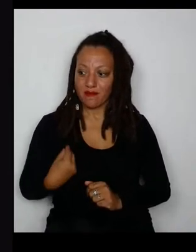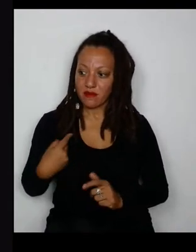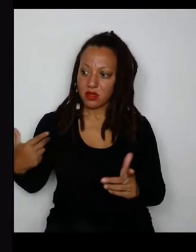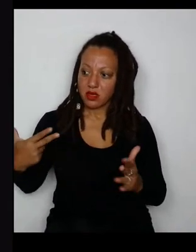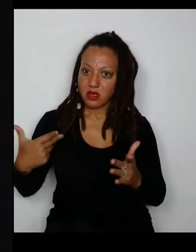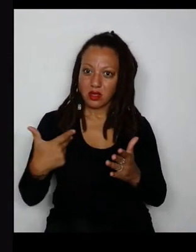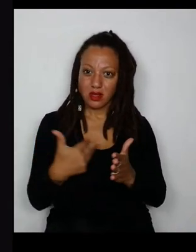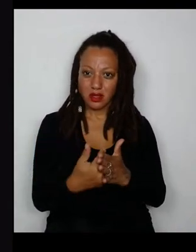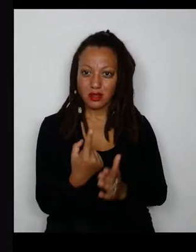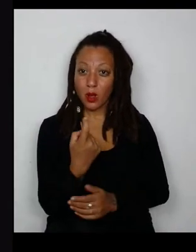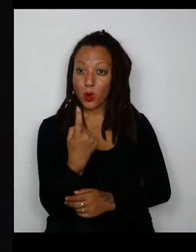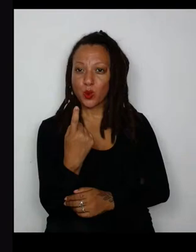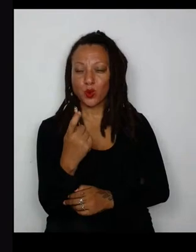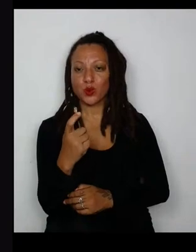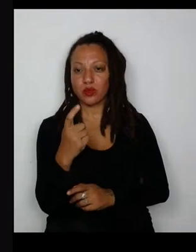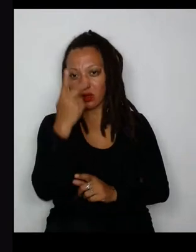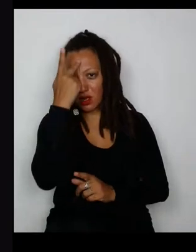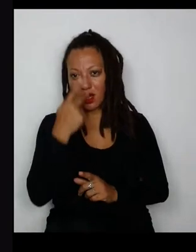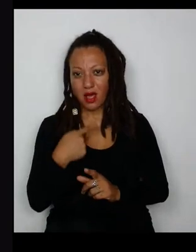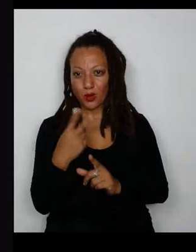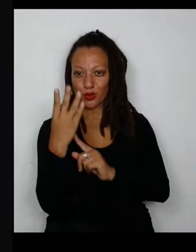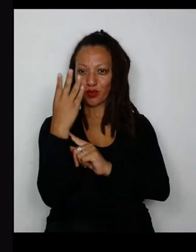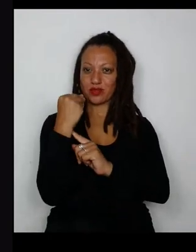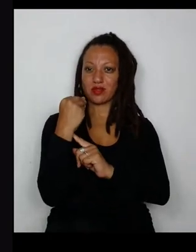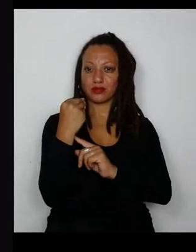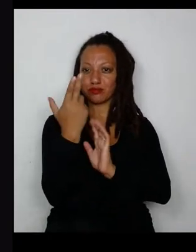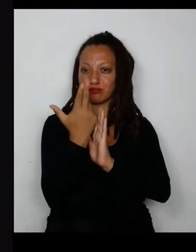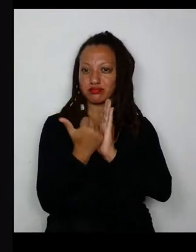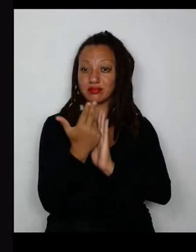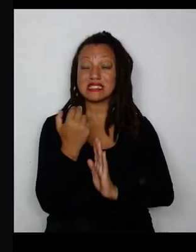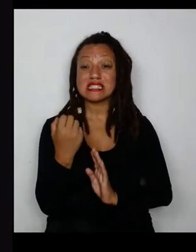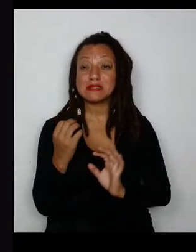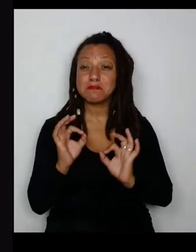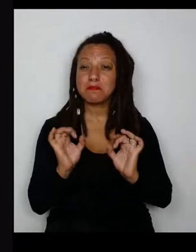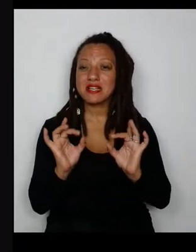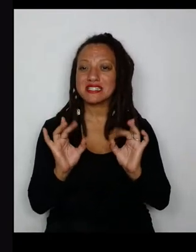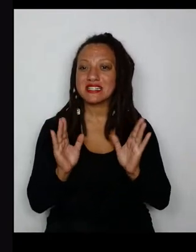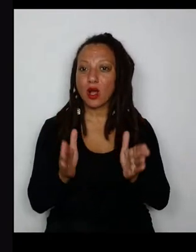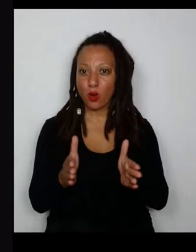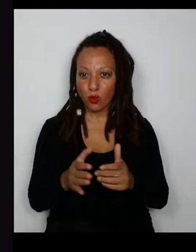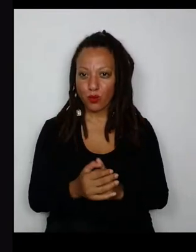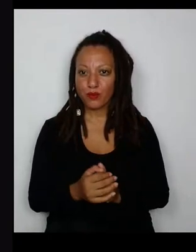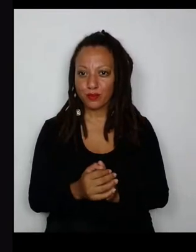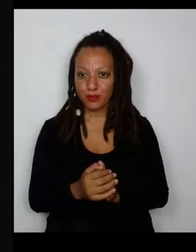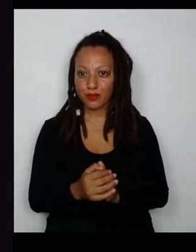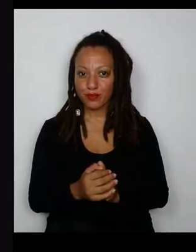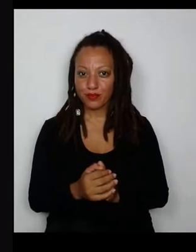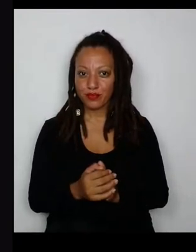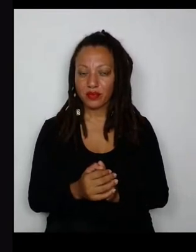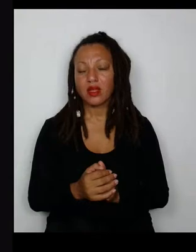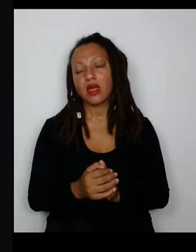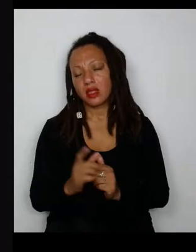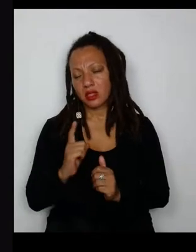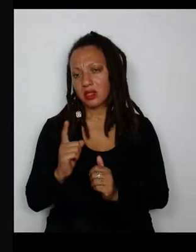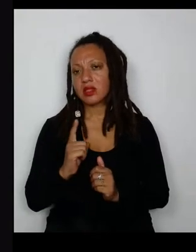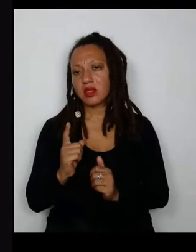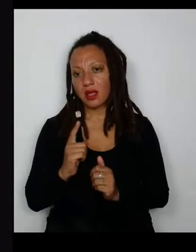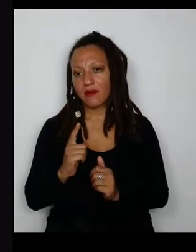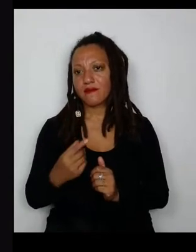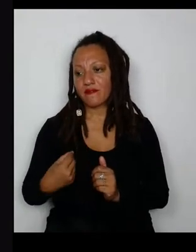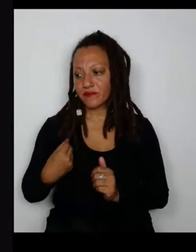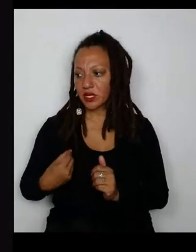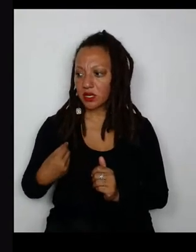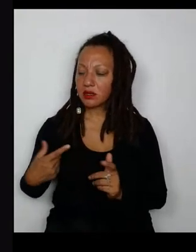unique work in gogan's journey and it is very special he retouched this self-portrait many